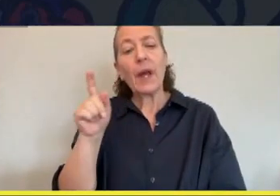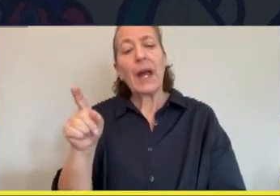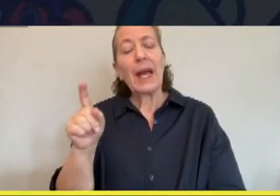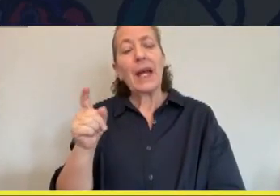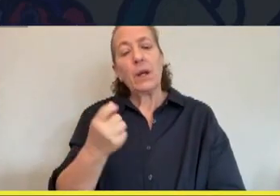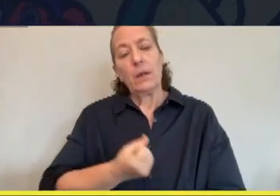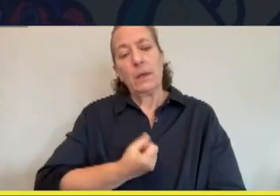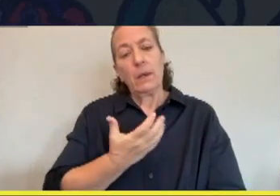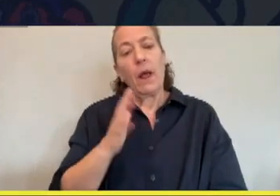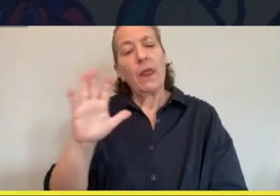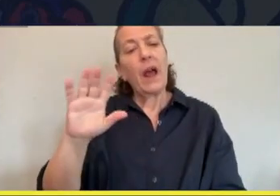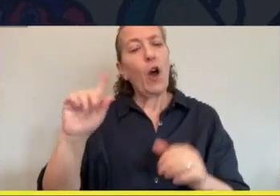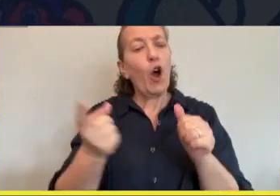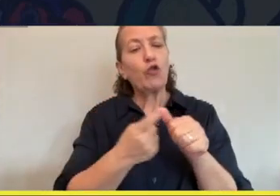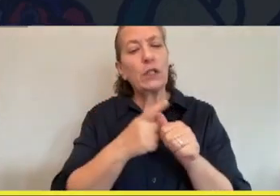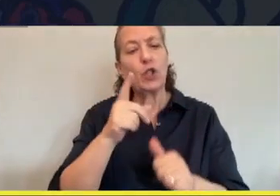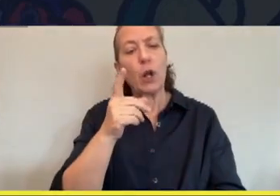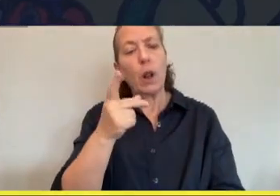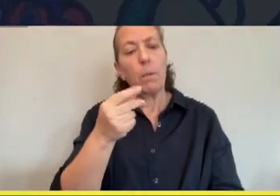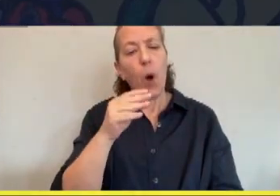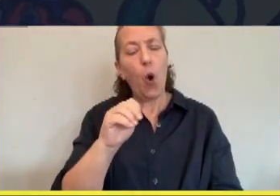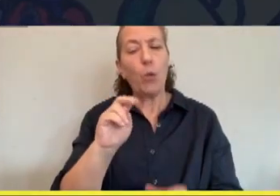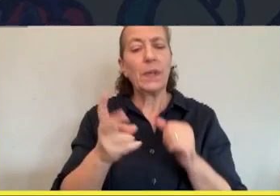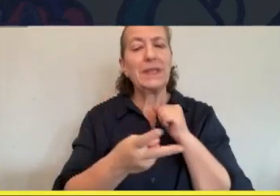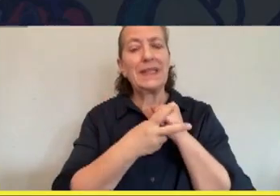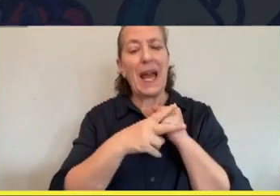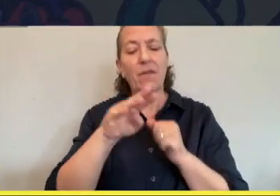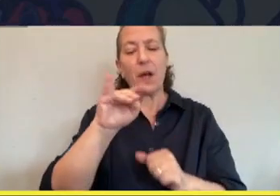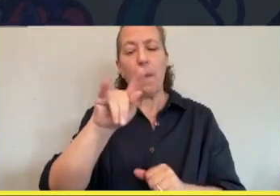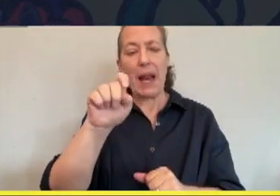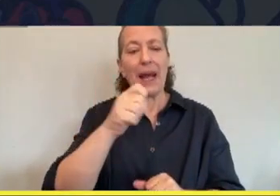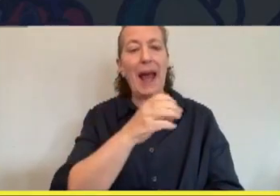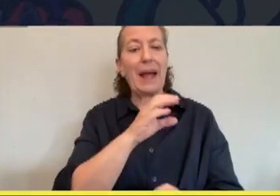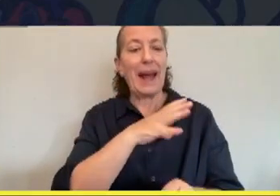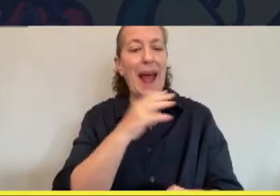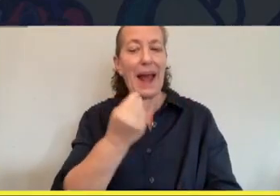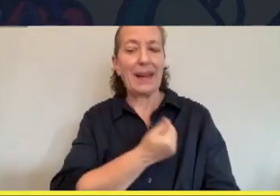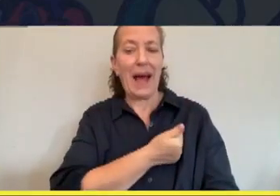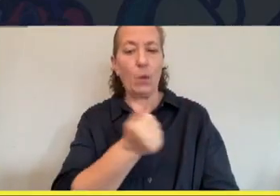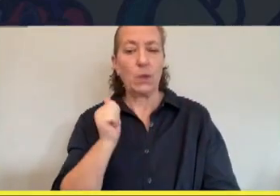poem, Saving Medicaid and Ourselves.